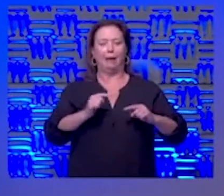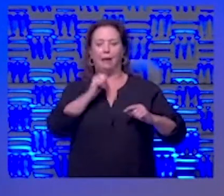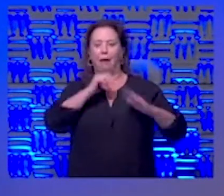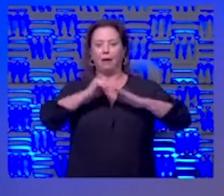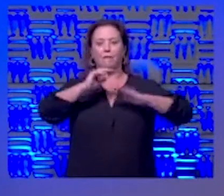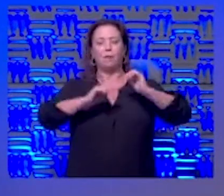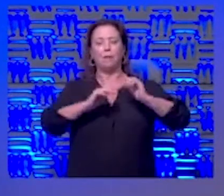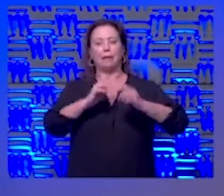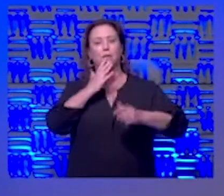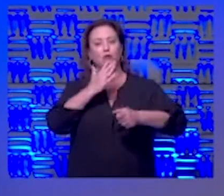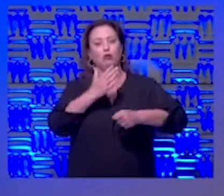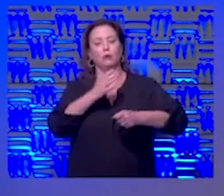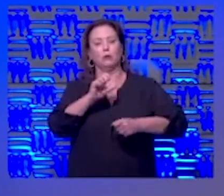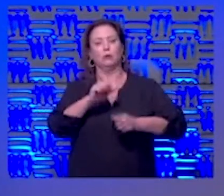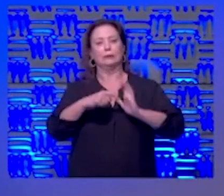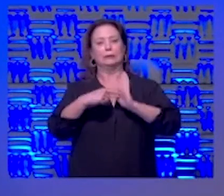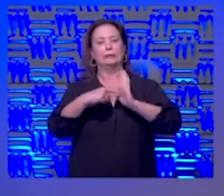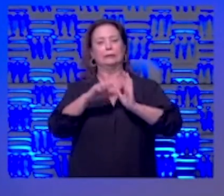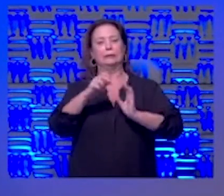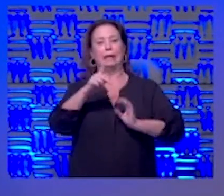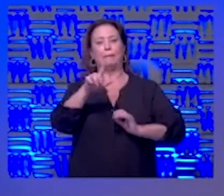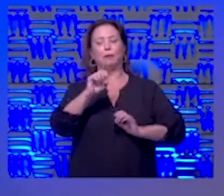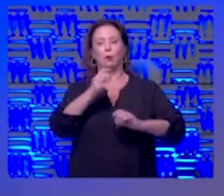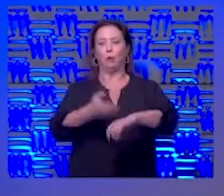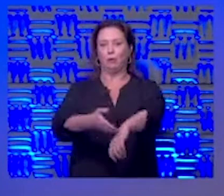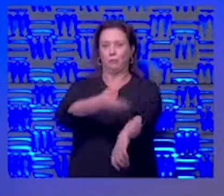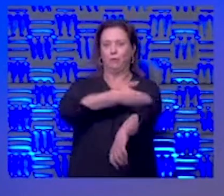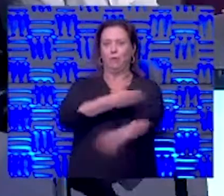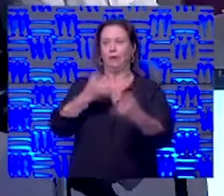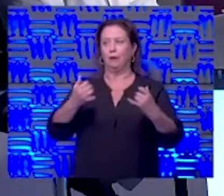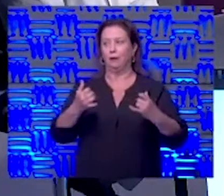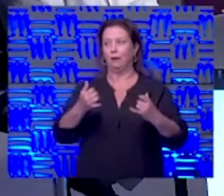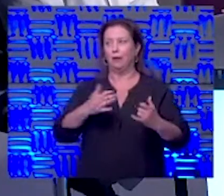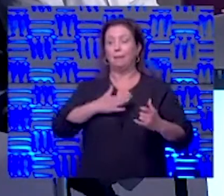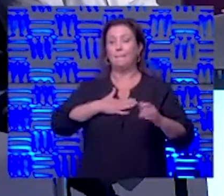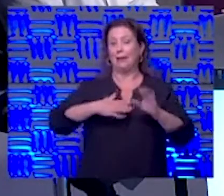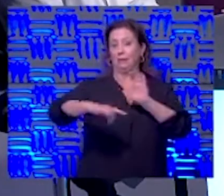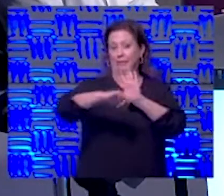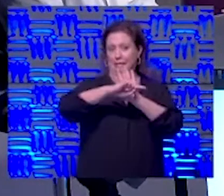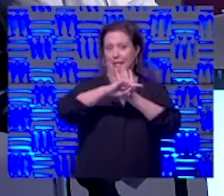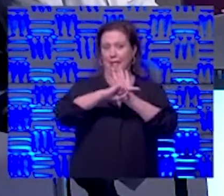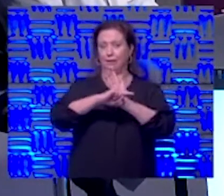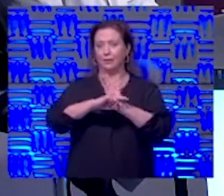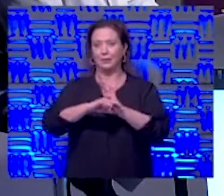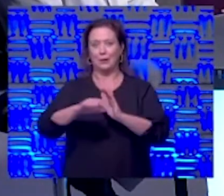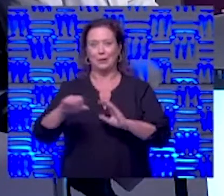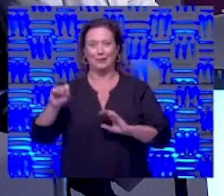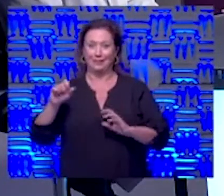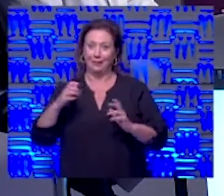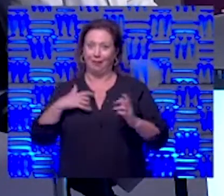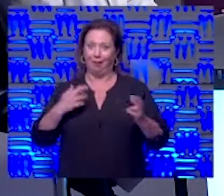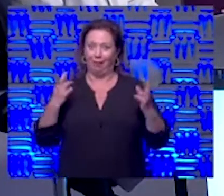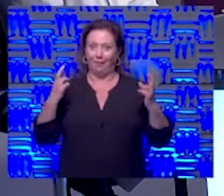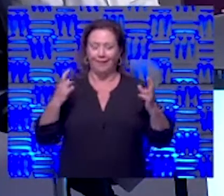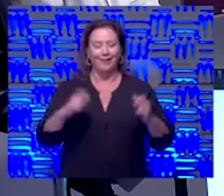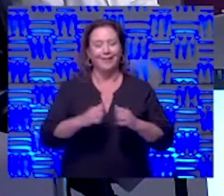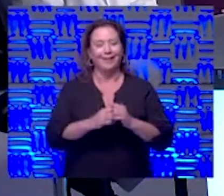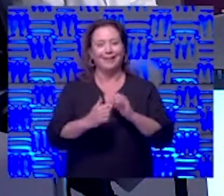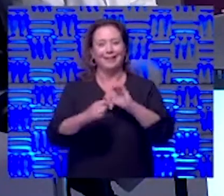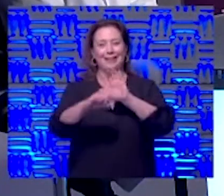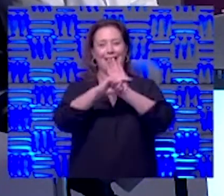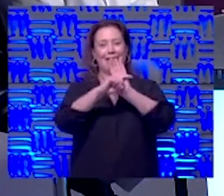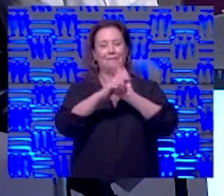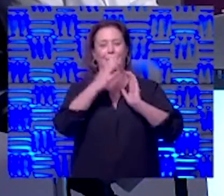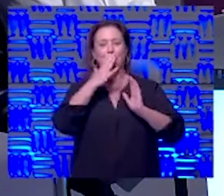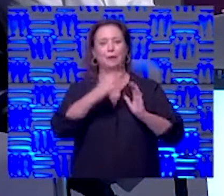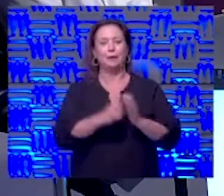adequate sample. So we are getting better at that too. And obviously mine came back negative, so knock on wood somewhere. Yeah, we're good to